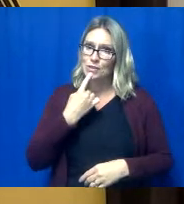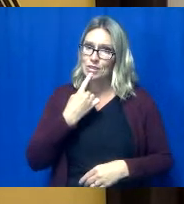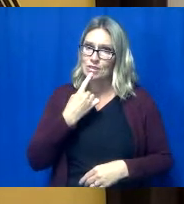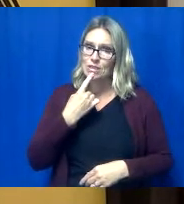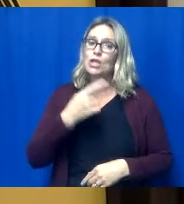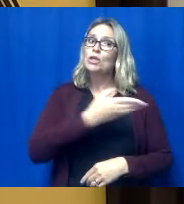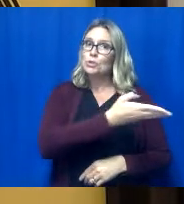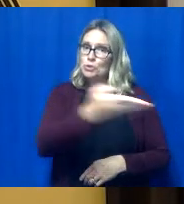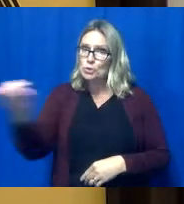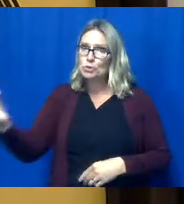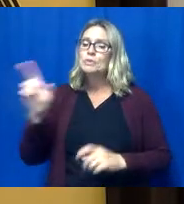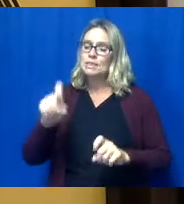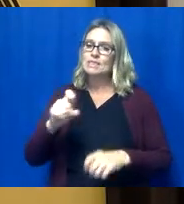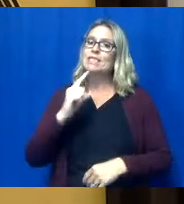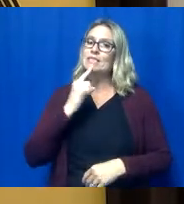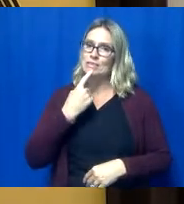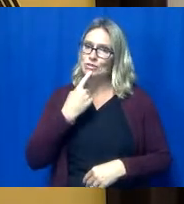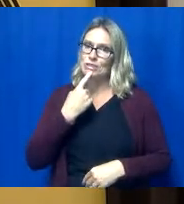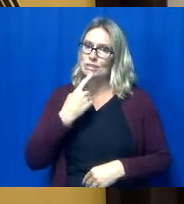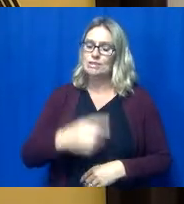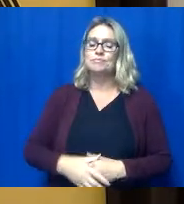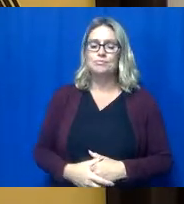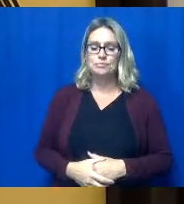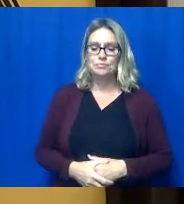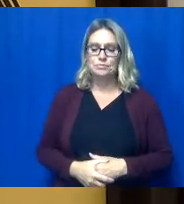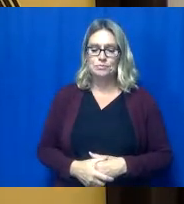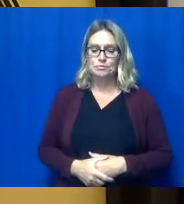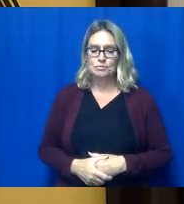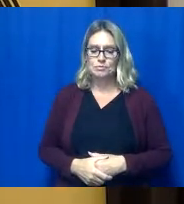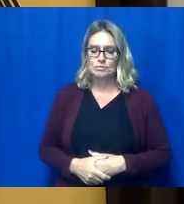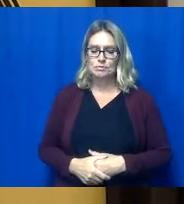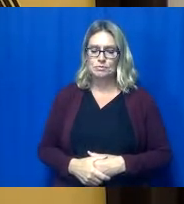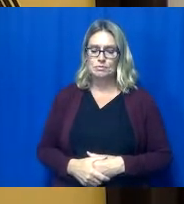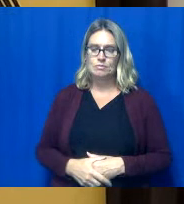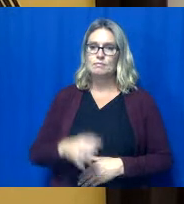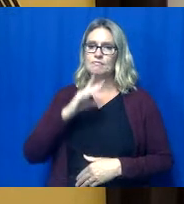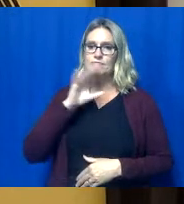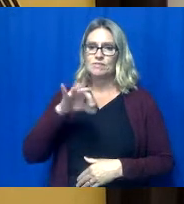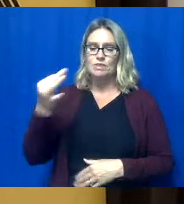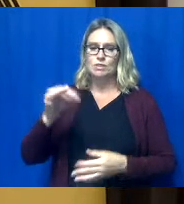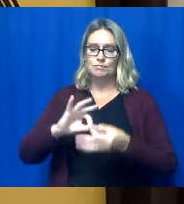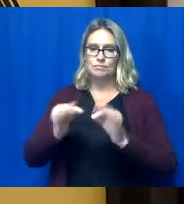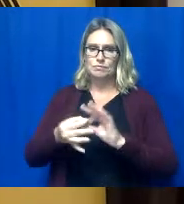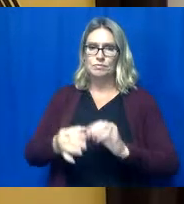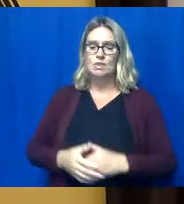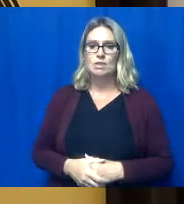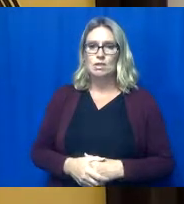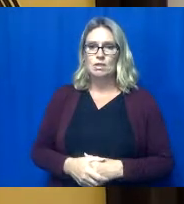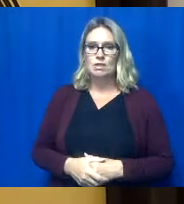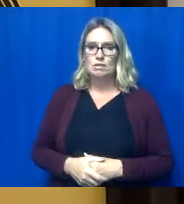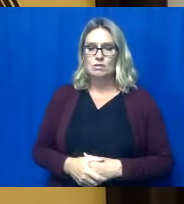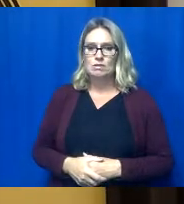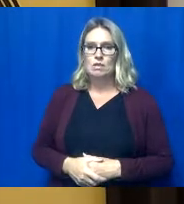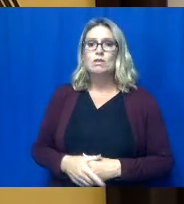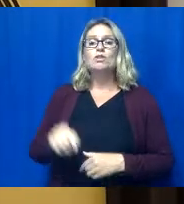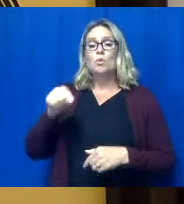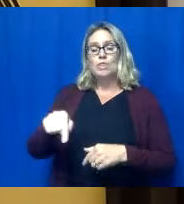seriously. L'arrêté obligatoire sera reviewed. The mandatory order will be reviewed every 2